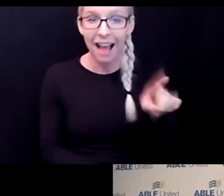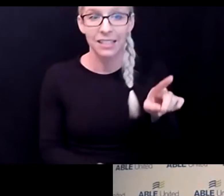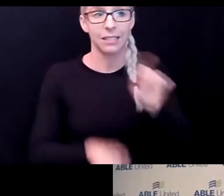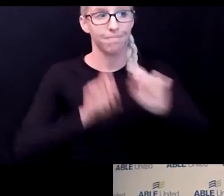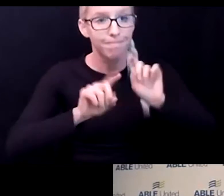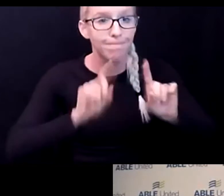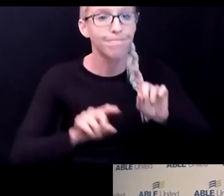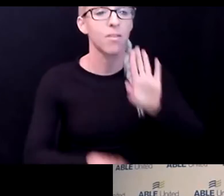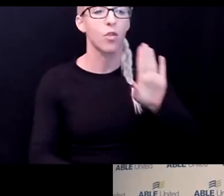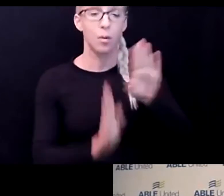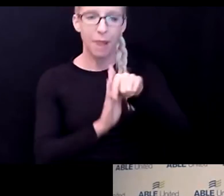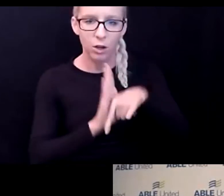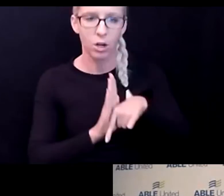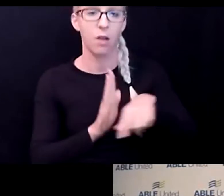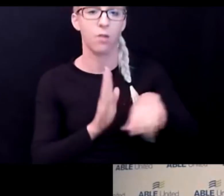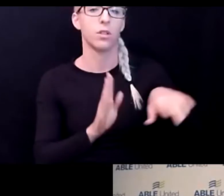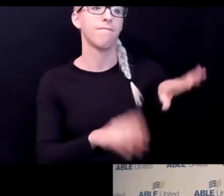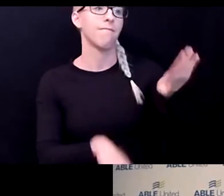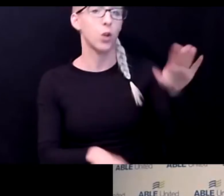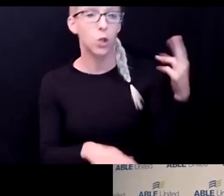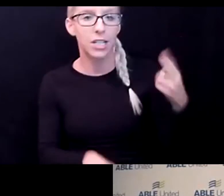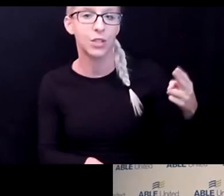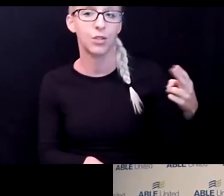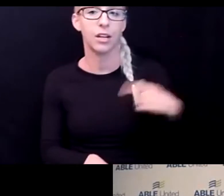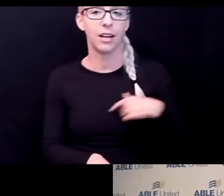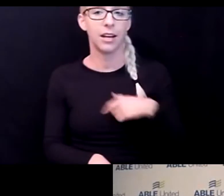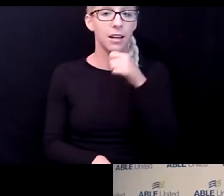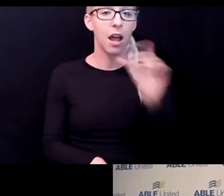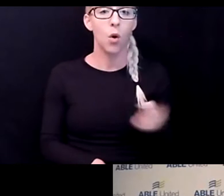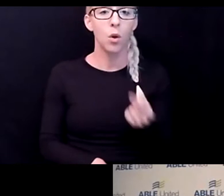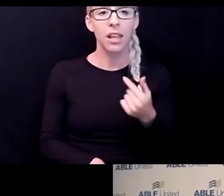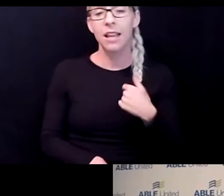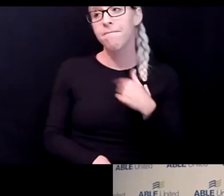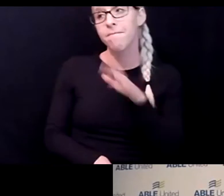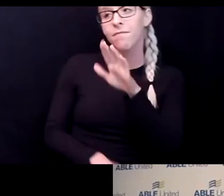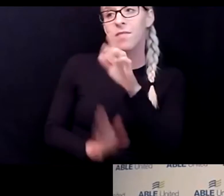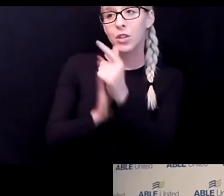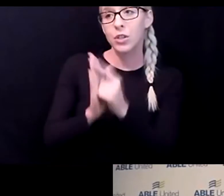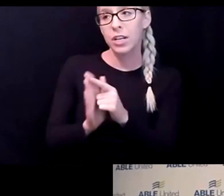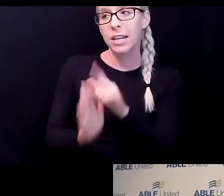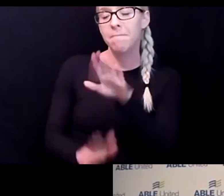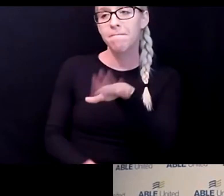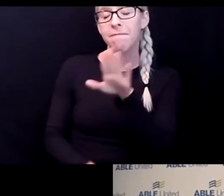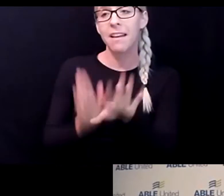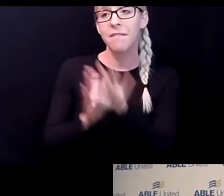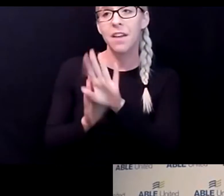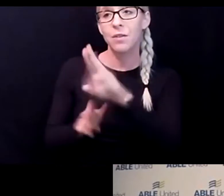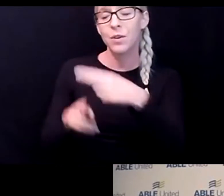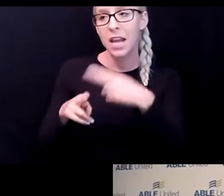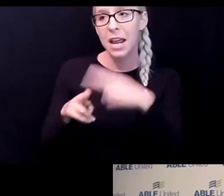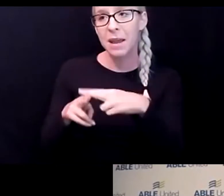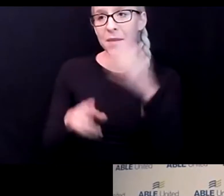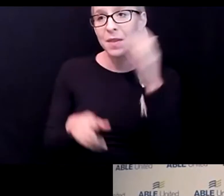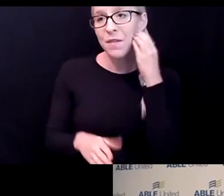some background, instead of just saying, well, I found your name in the yellow book, or I don't know if that's still a thing or not. But somewhere,